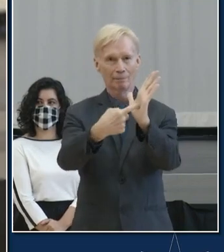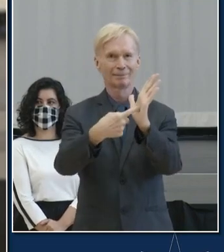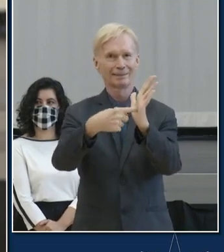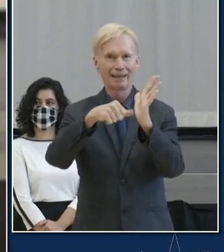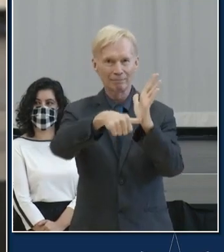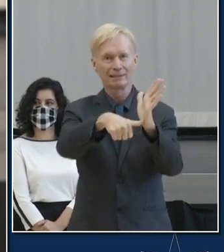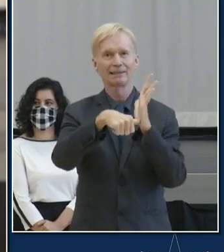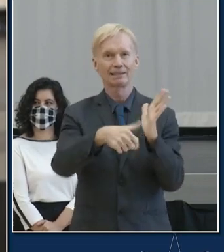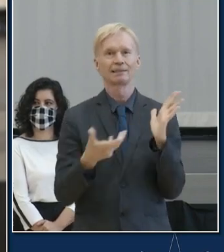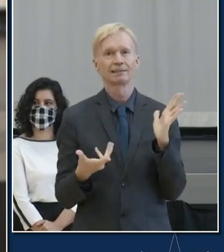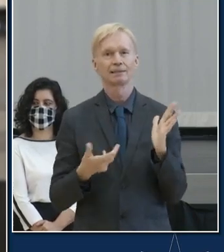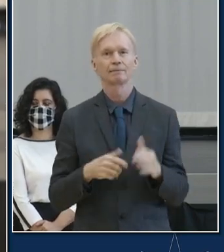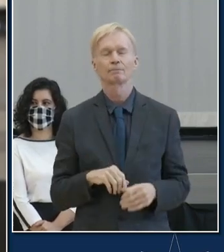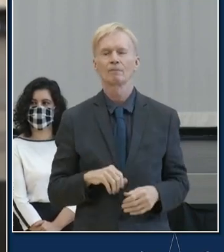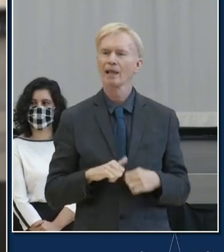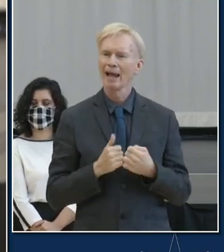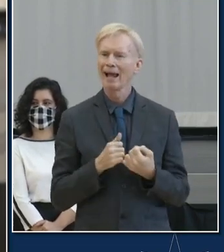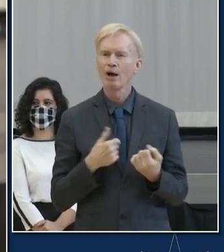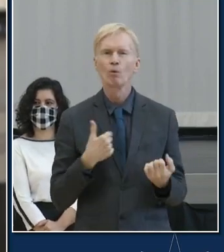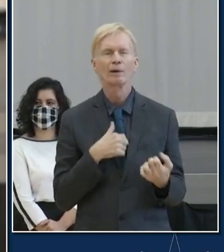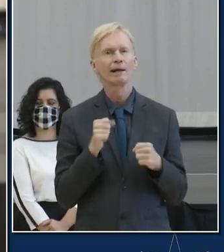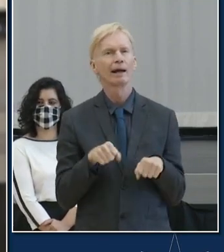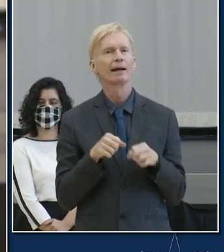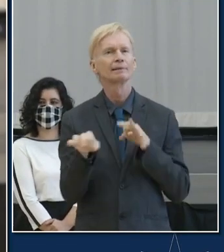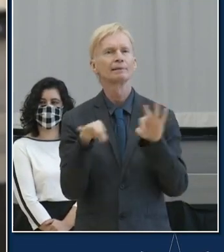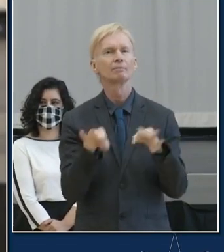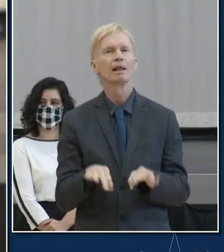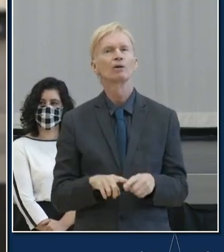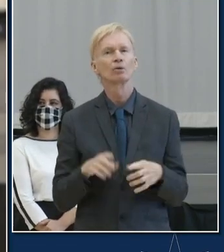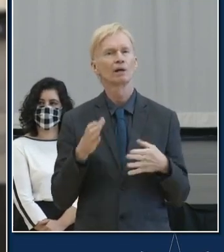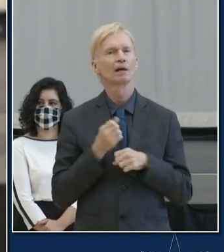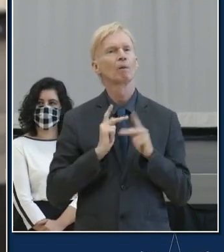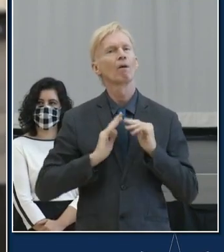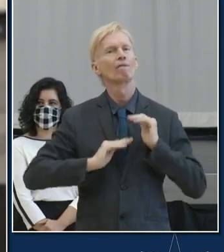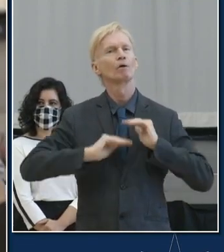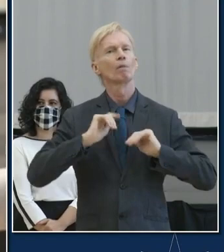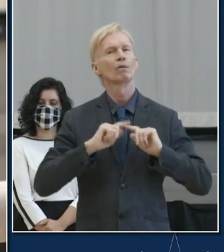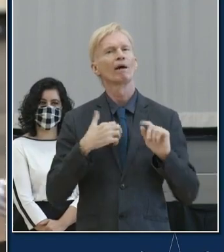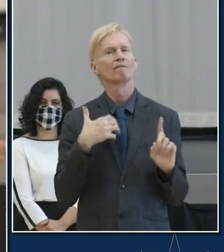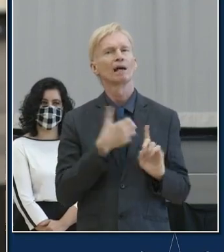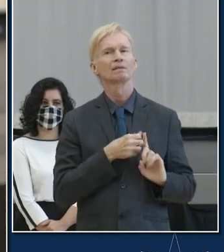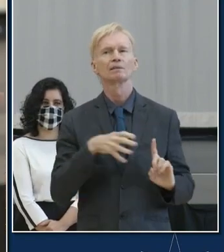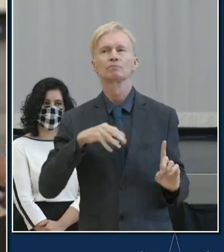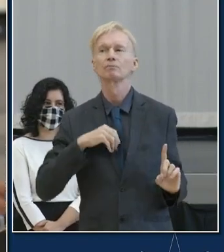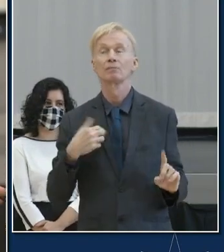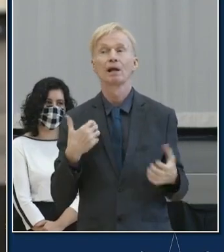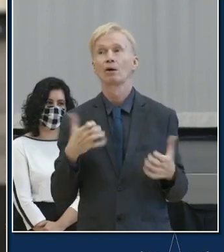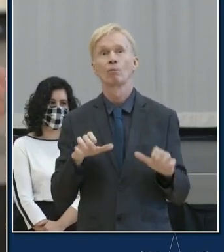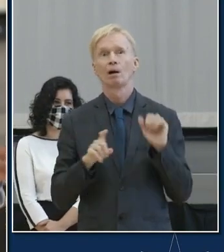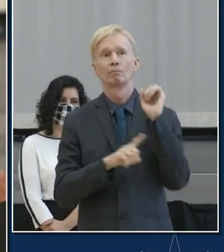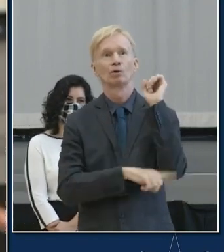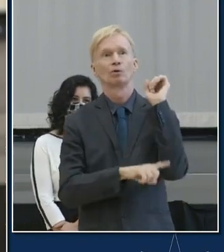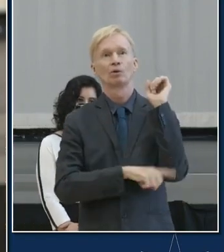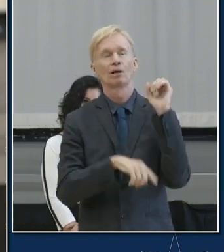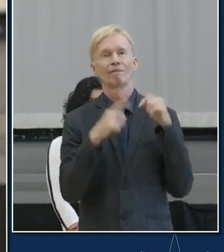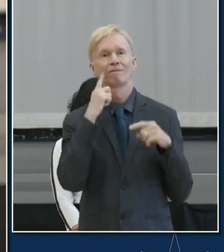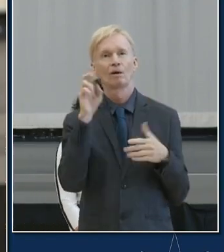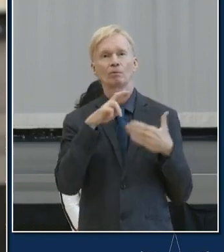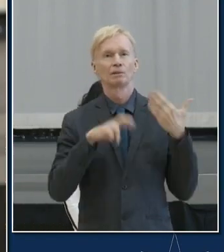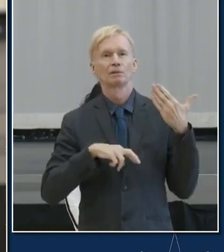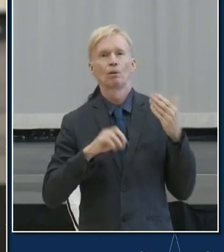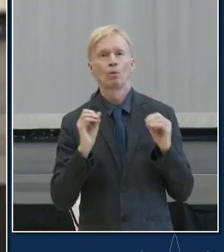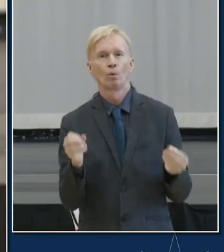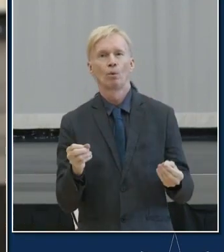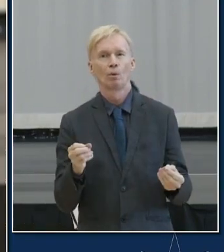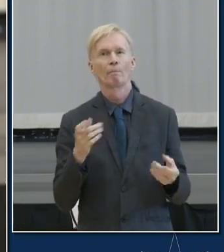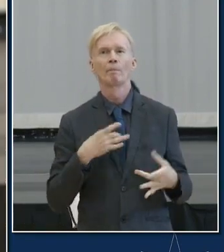what will we need to do to break through to get people comfortable so they will get vaccinated? I don't want to go to the punitive place, which some people like to go to